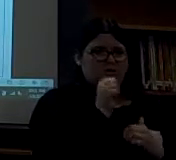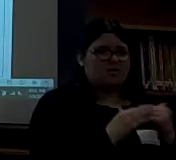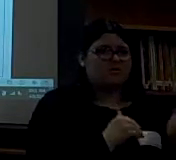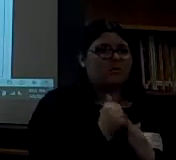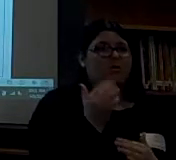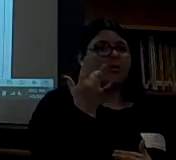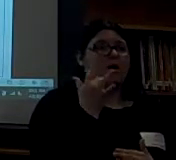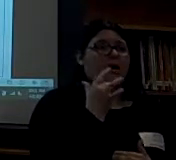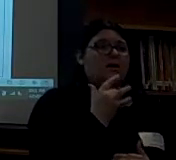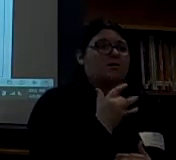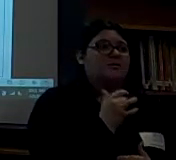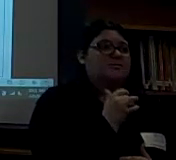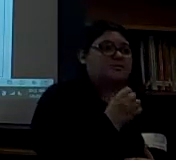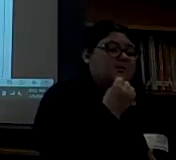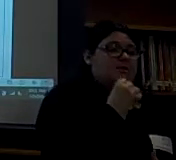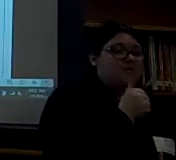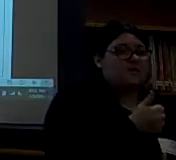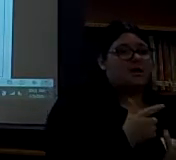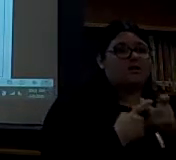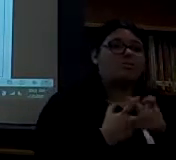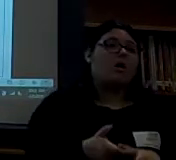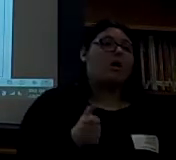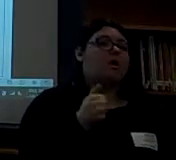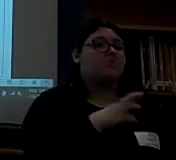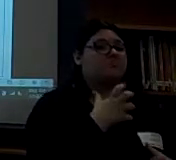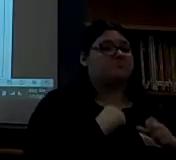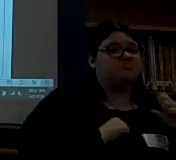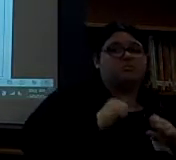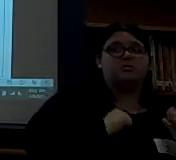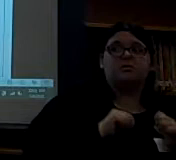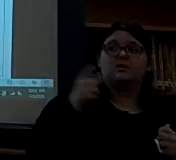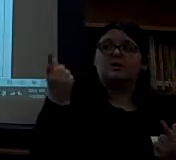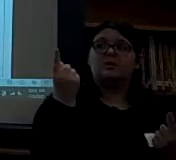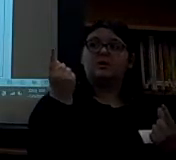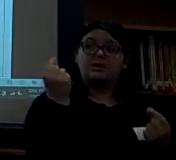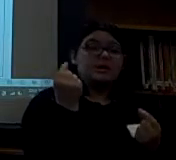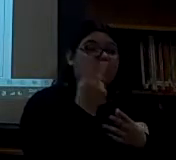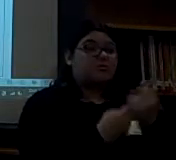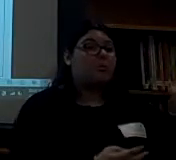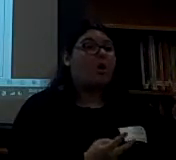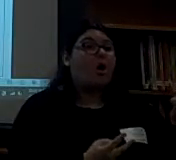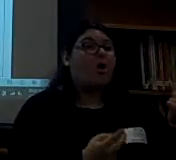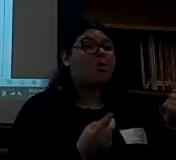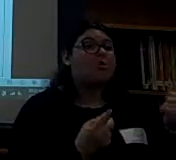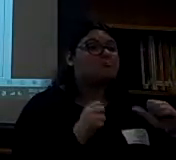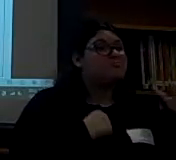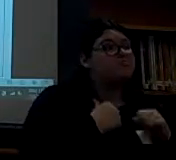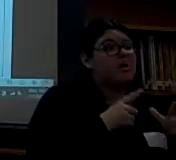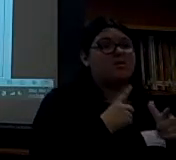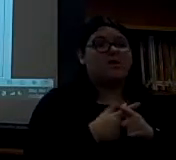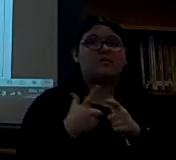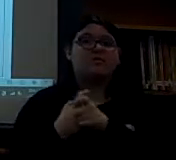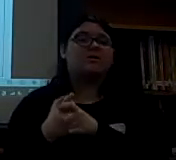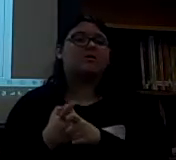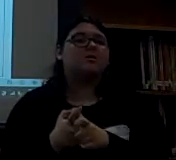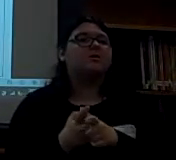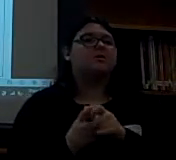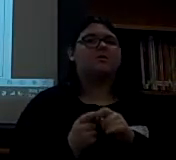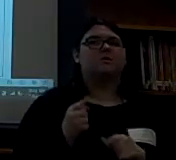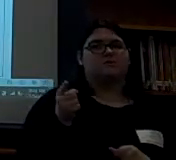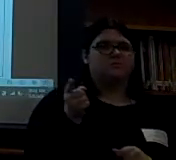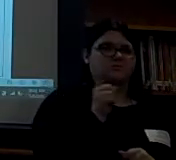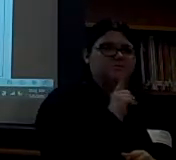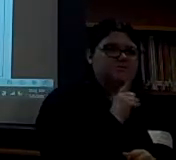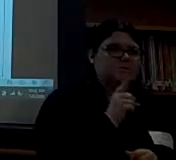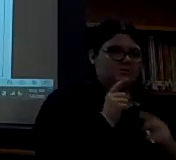or they become aggressive. So that's really about teaching him how to handle. Because he does both. He gets aggressive. Yeah, absolutely. So it's his fight or flight response is going